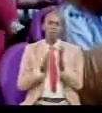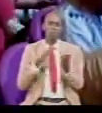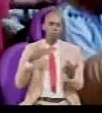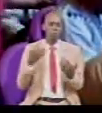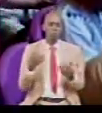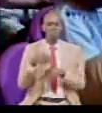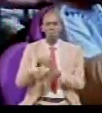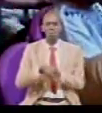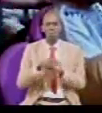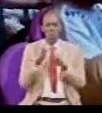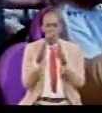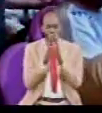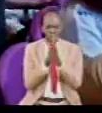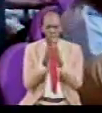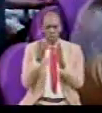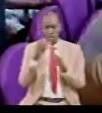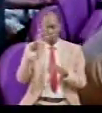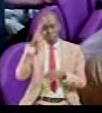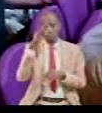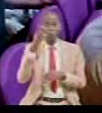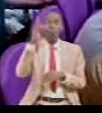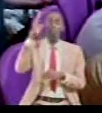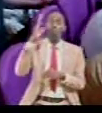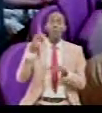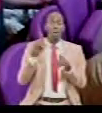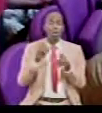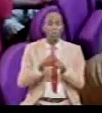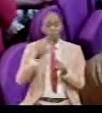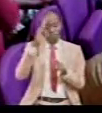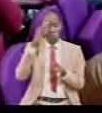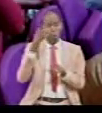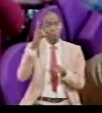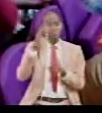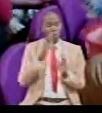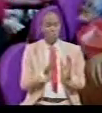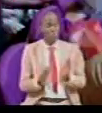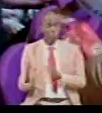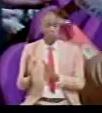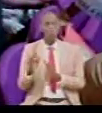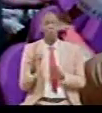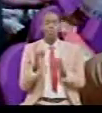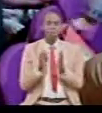man of God, as he prepares, God will prepare him specially for tonight's Bible study.